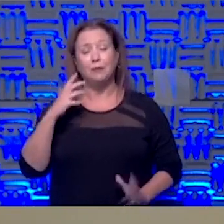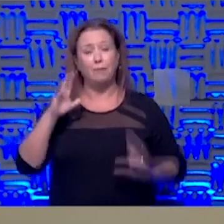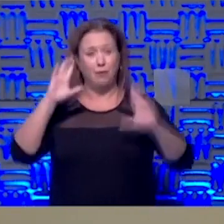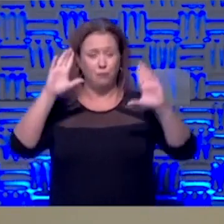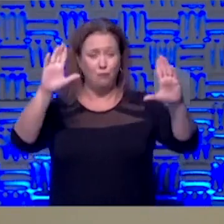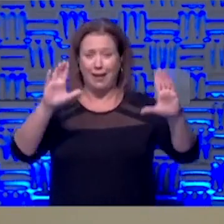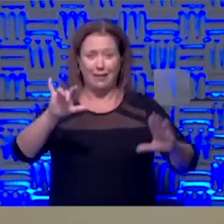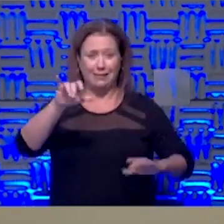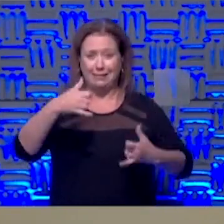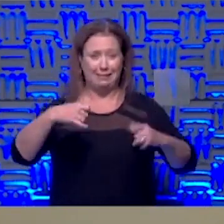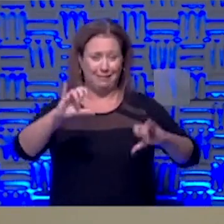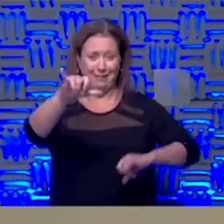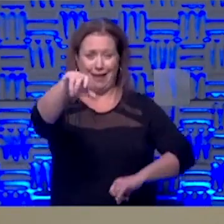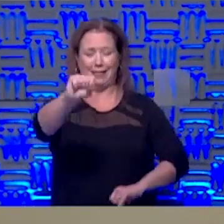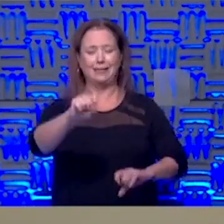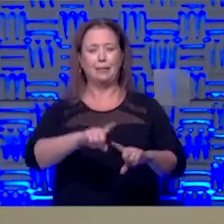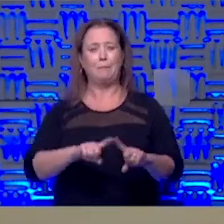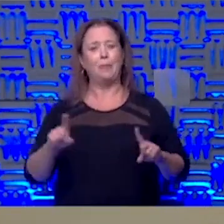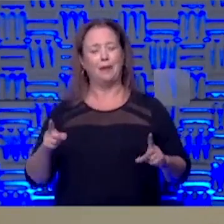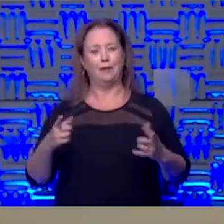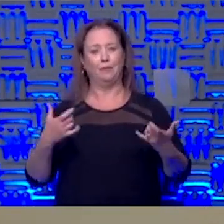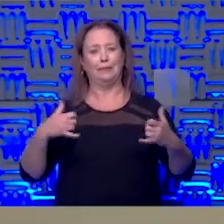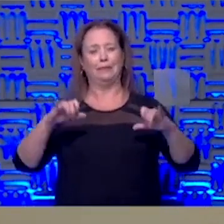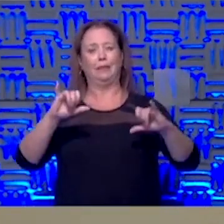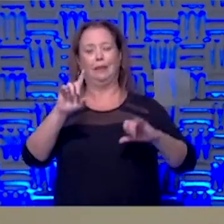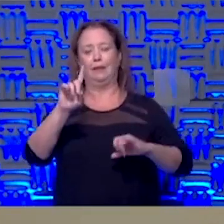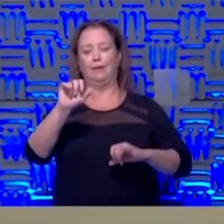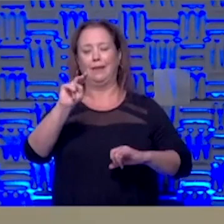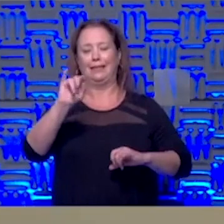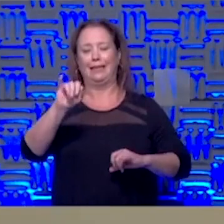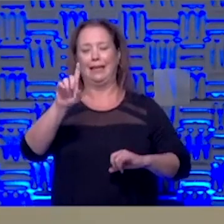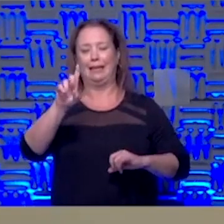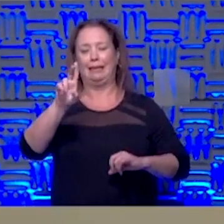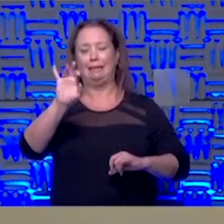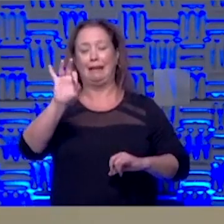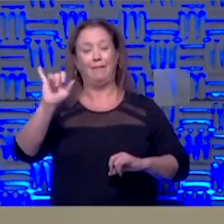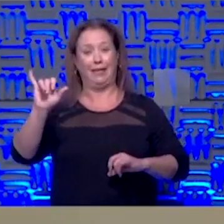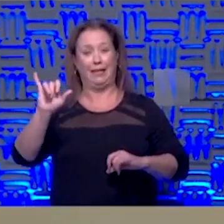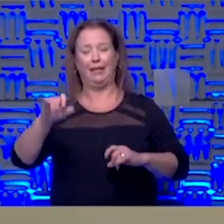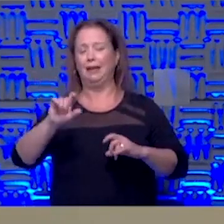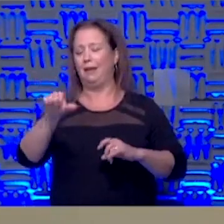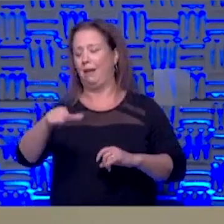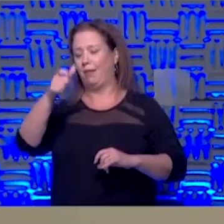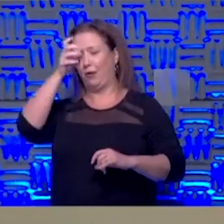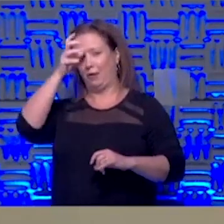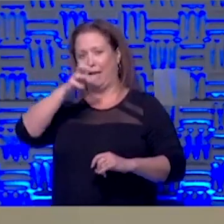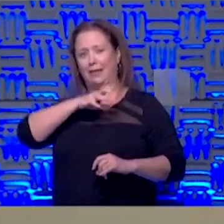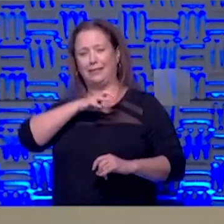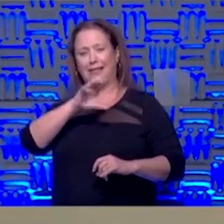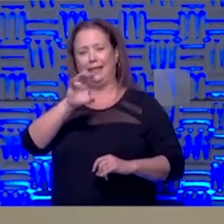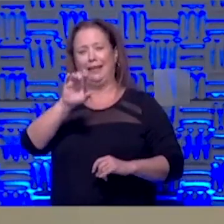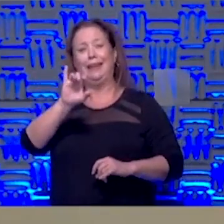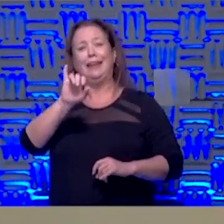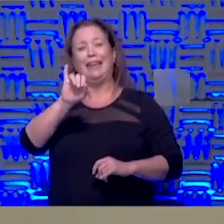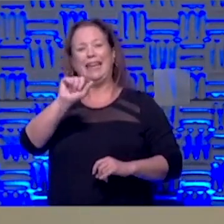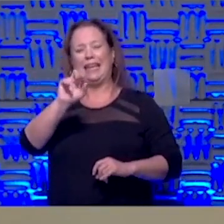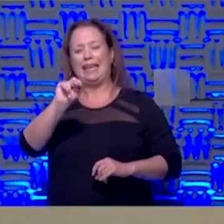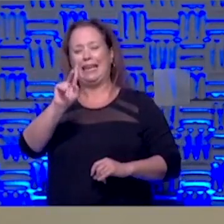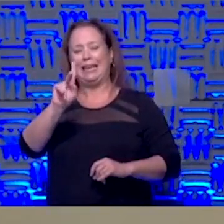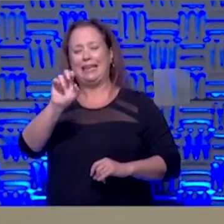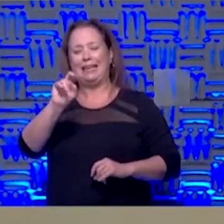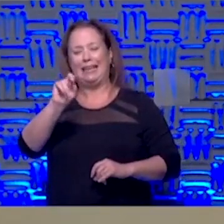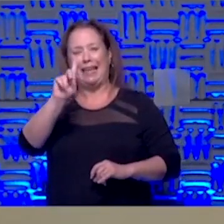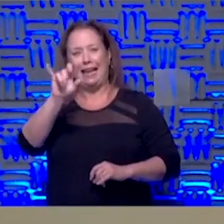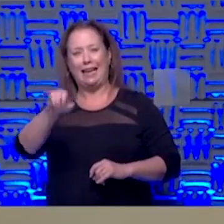not been very good. I mean, we still have Danny Duffy pitching well. We still have some of our other guys, Ian Kennedy, some of these guys. We got Greg